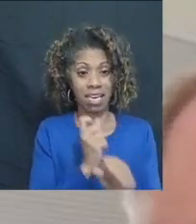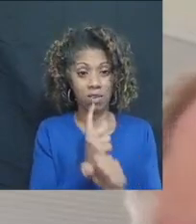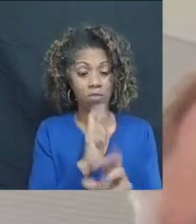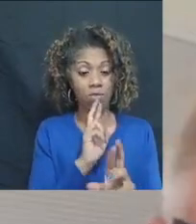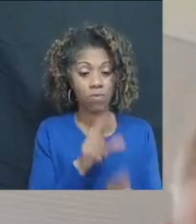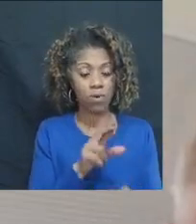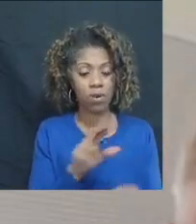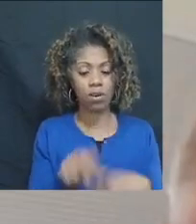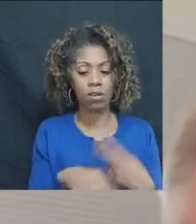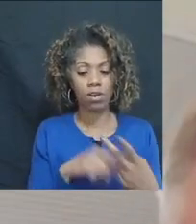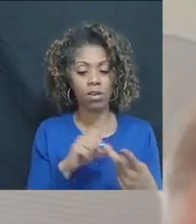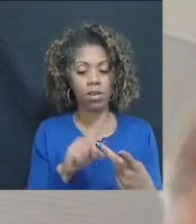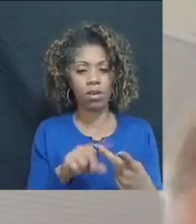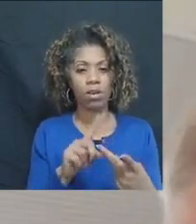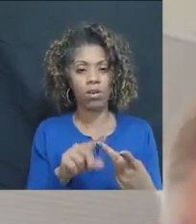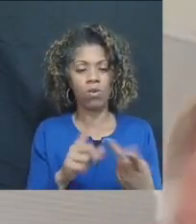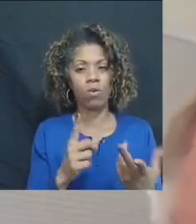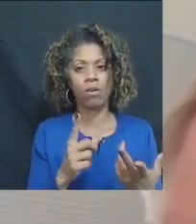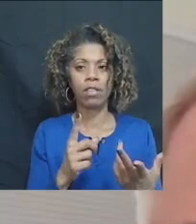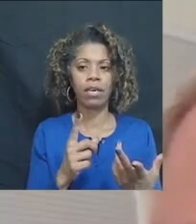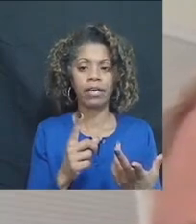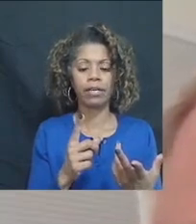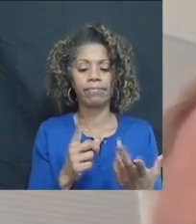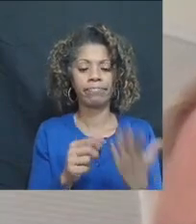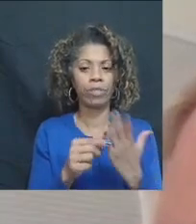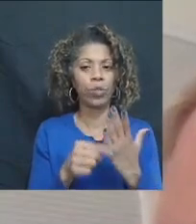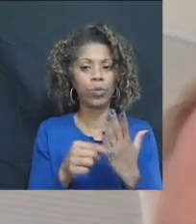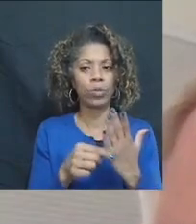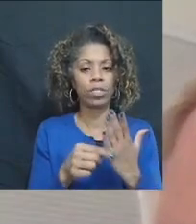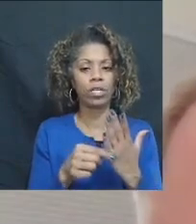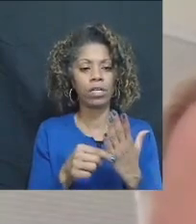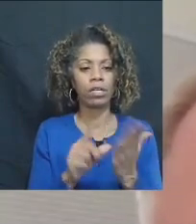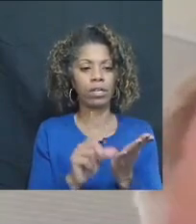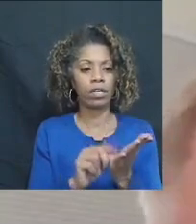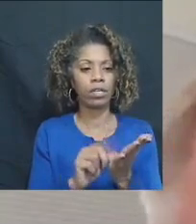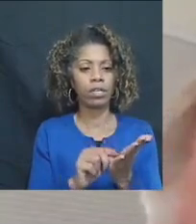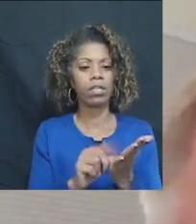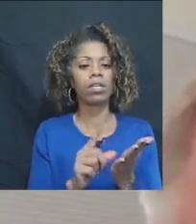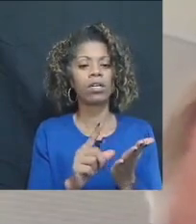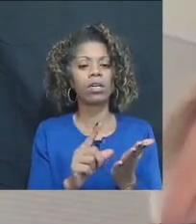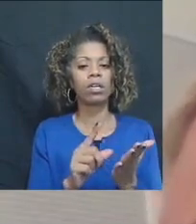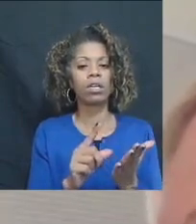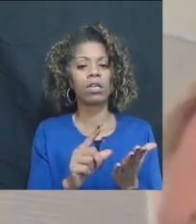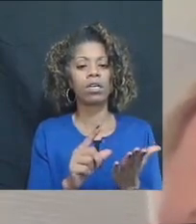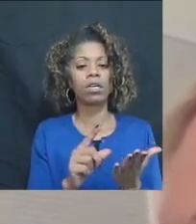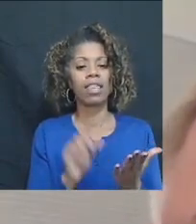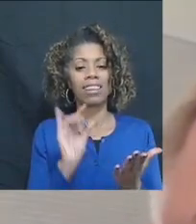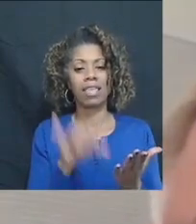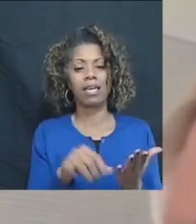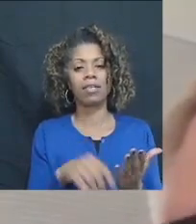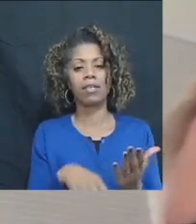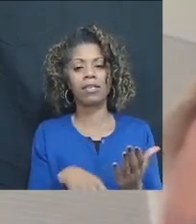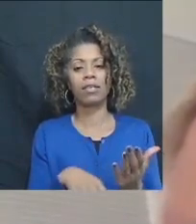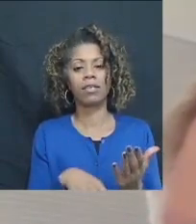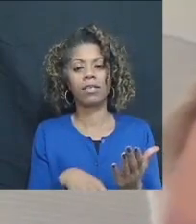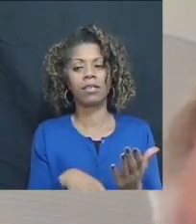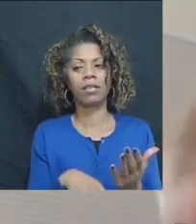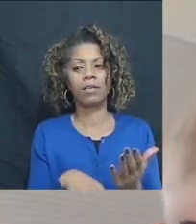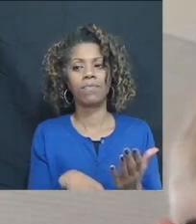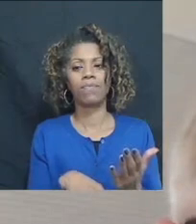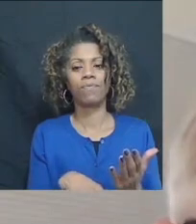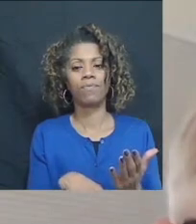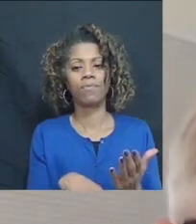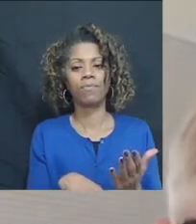brochure. There were people like Frank Carell at the Robert Wood Johnson Foundation, who was a mentor to me, who were doing things very, very